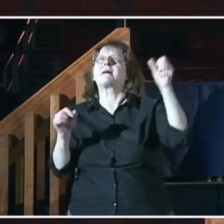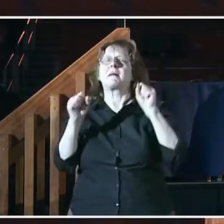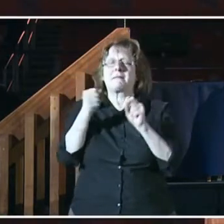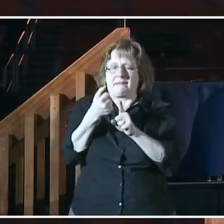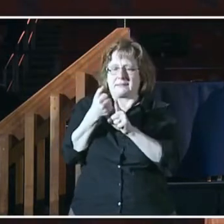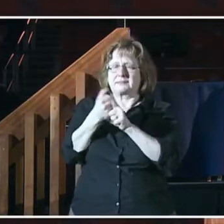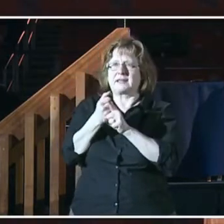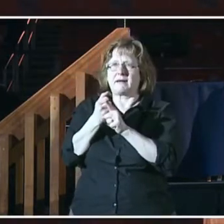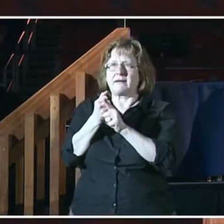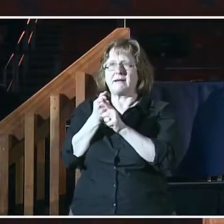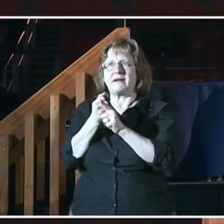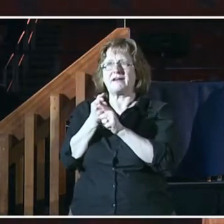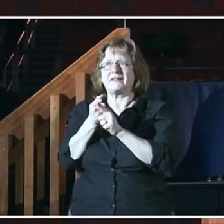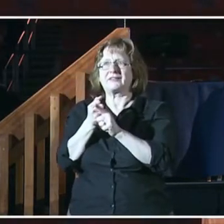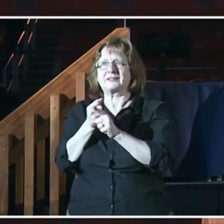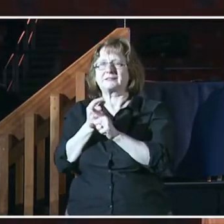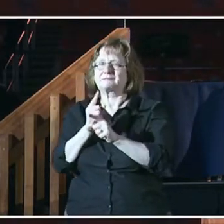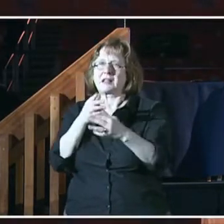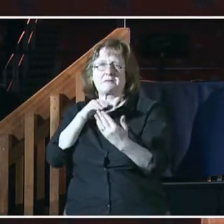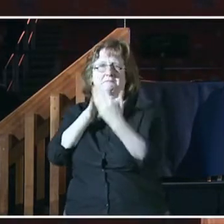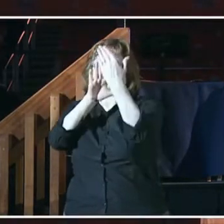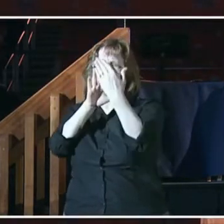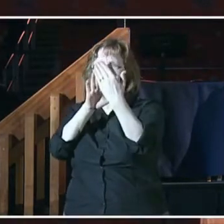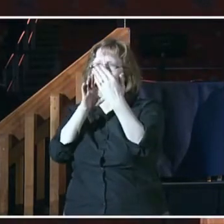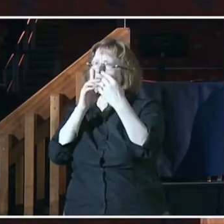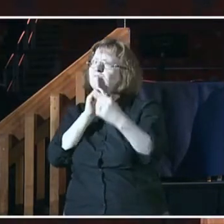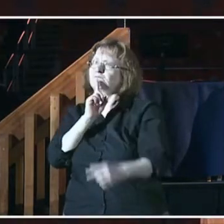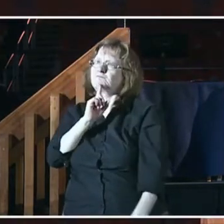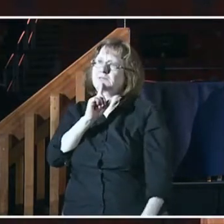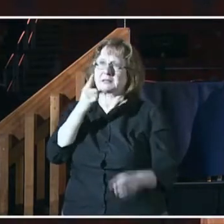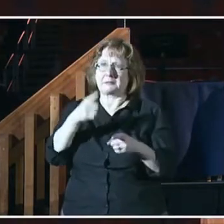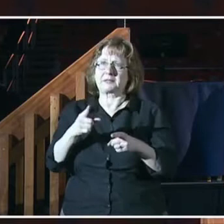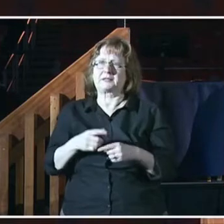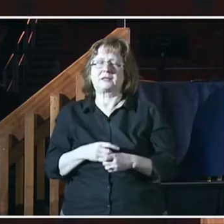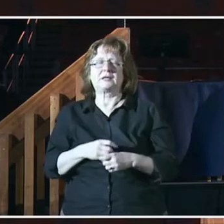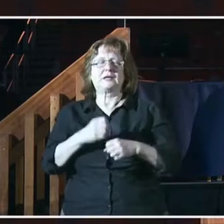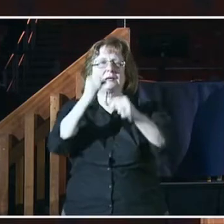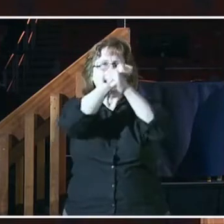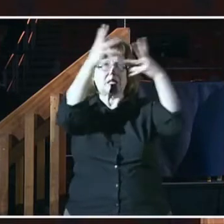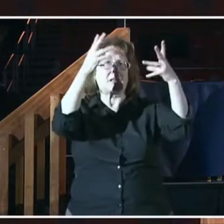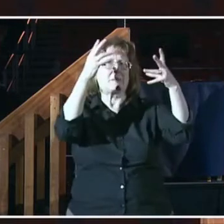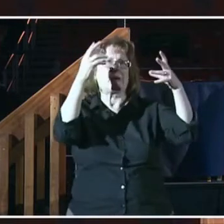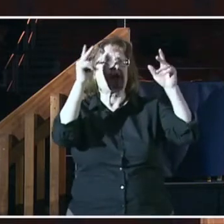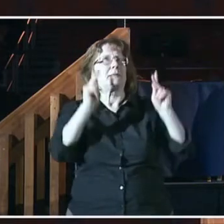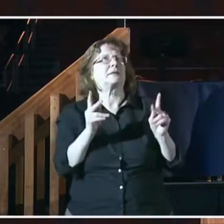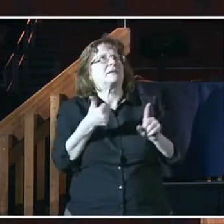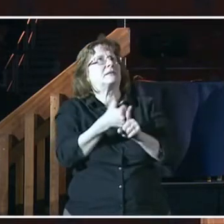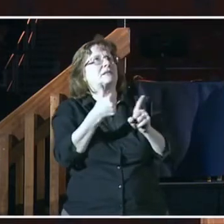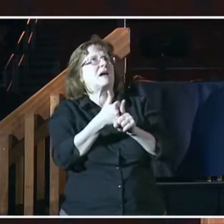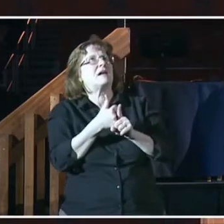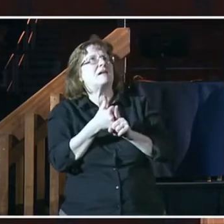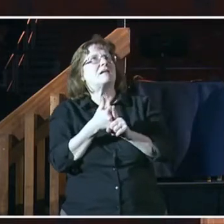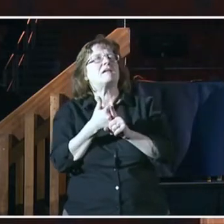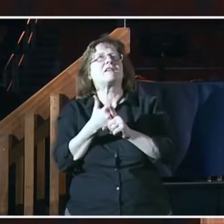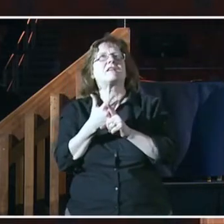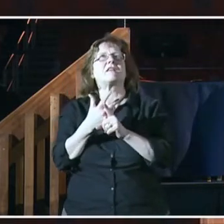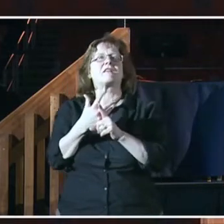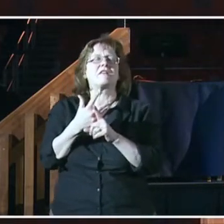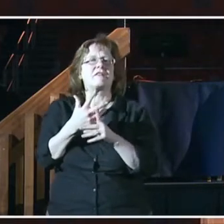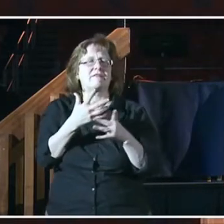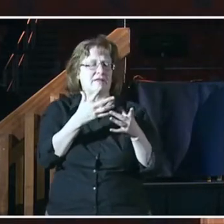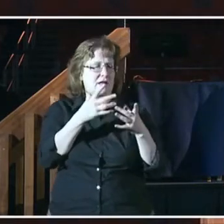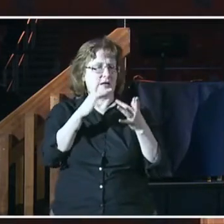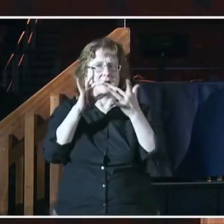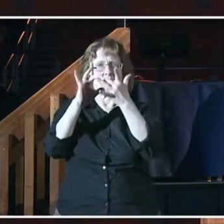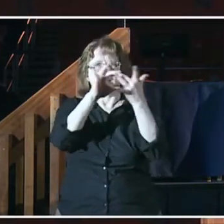dove into harsh reality. We celebrate a visionary who deepened his roots by extending his